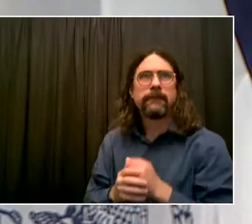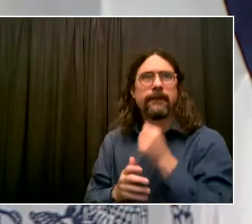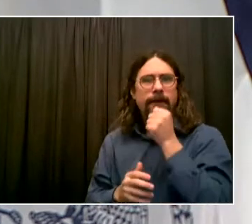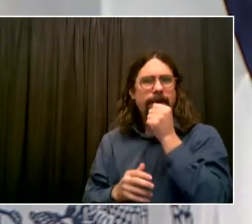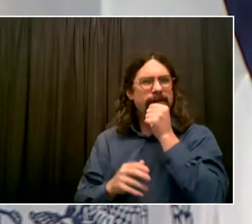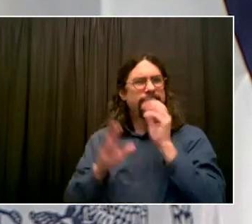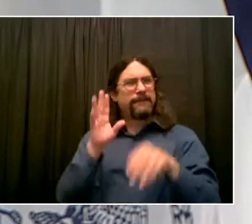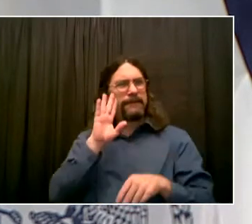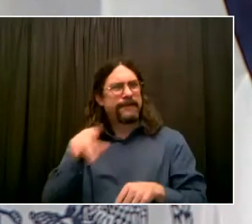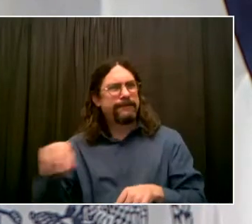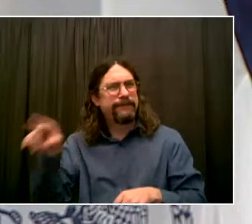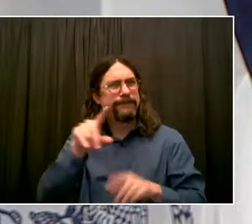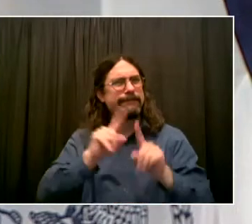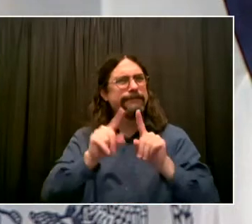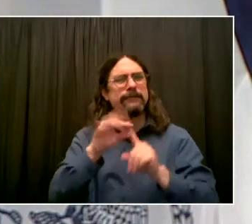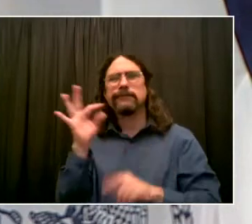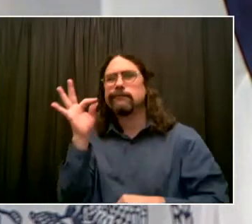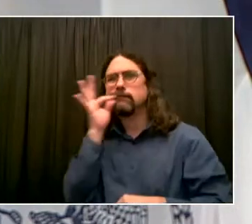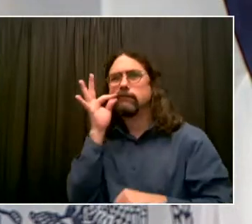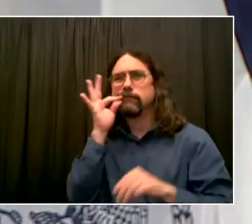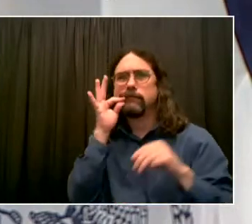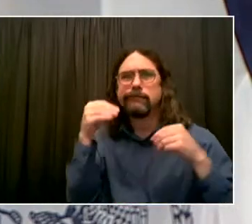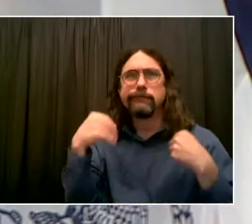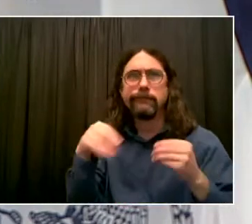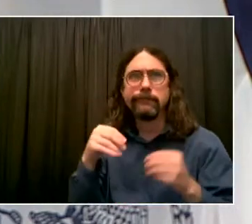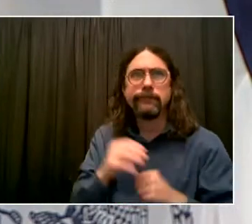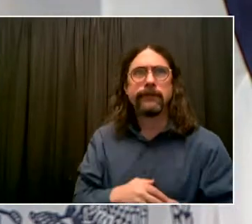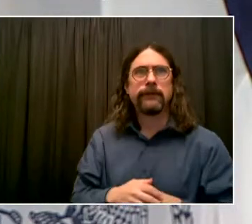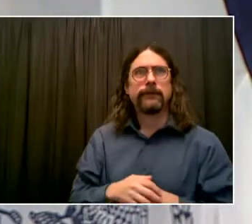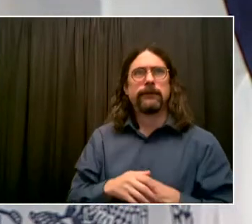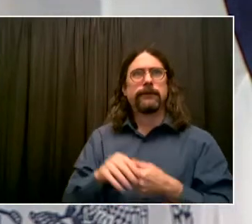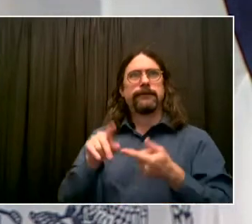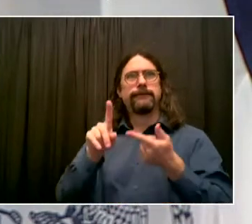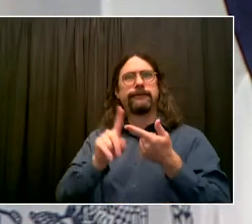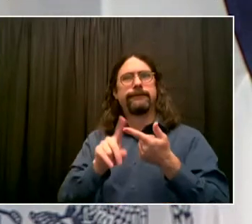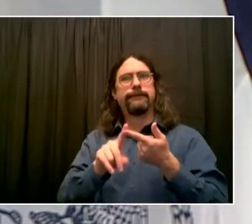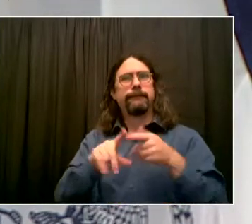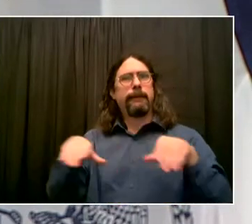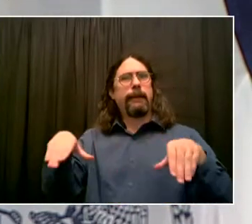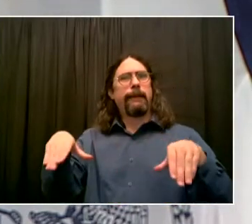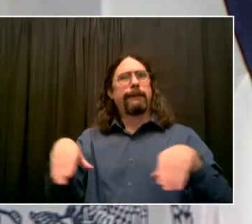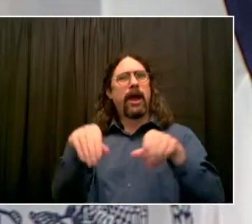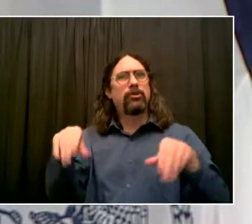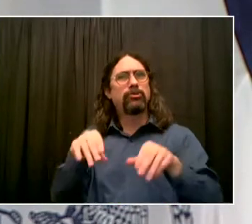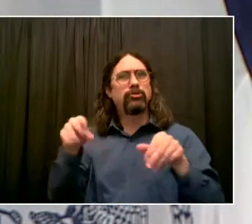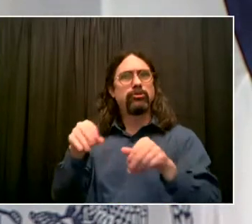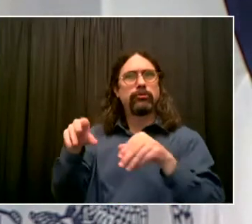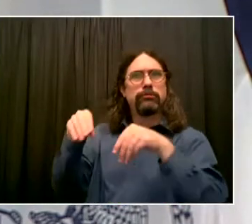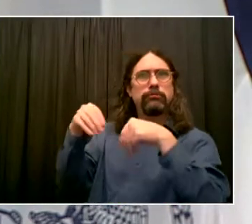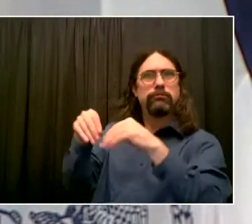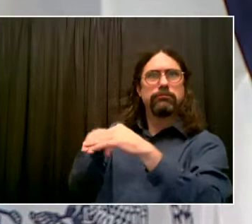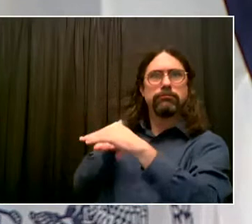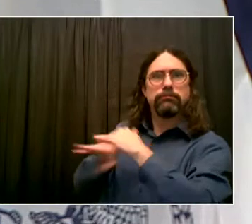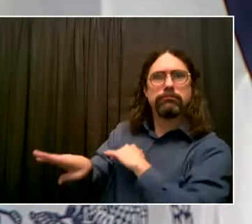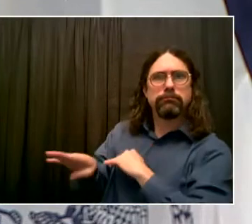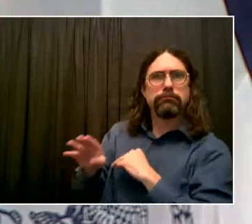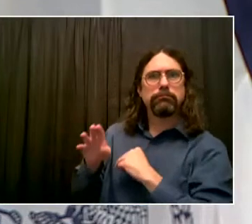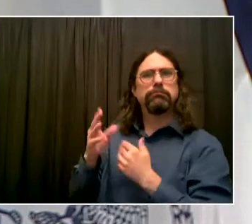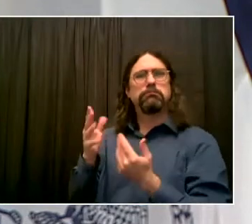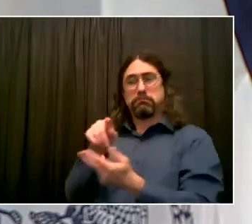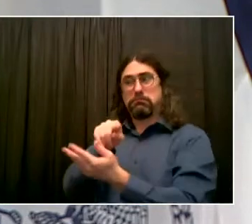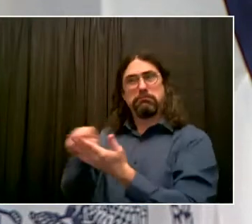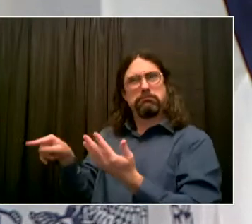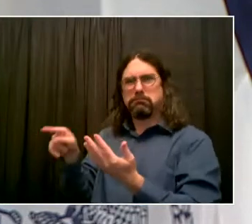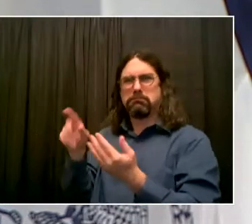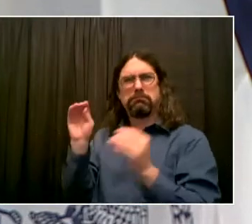the city's just giving a particular union what it wants? Because if you look over the years at community concerns about